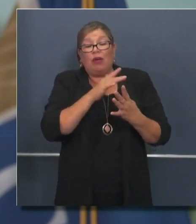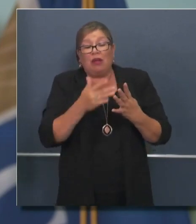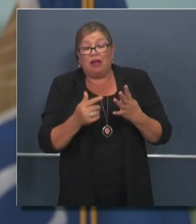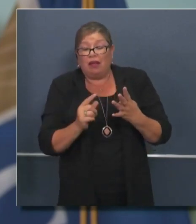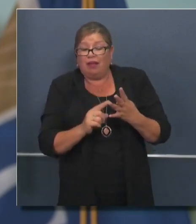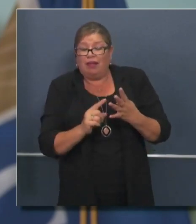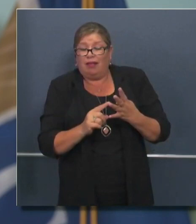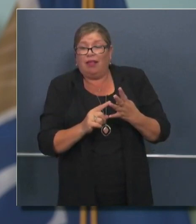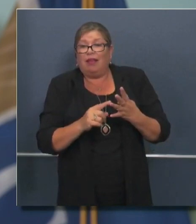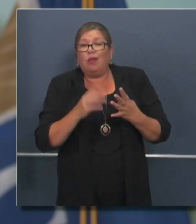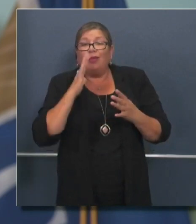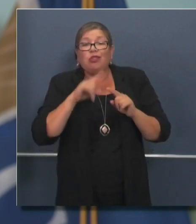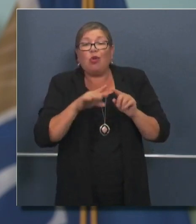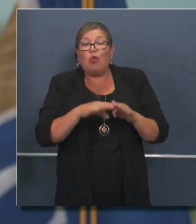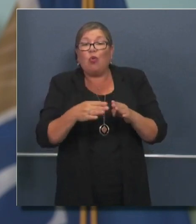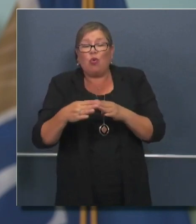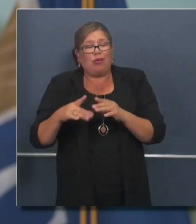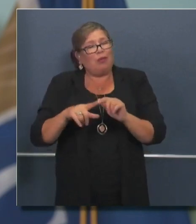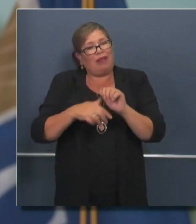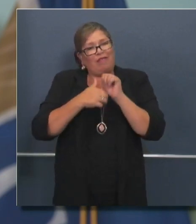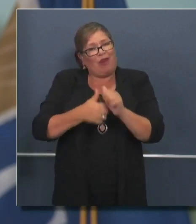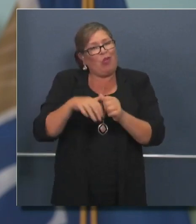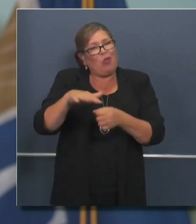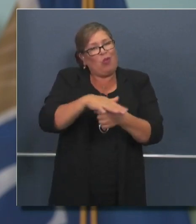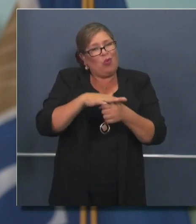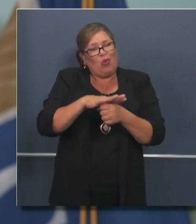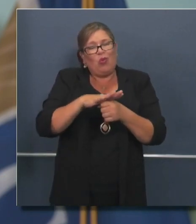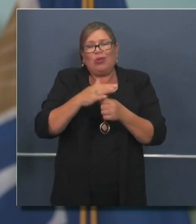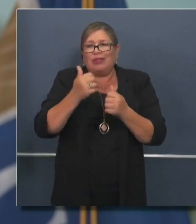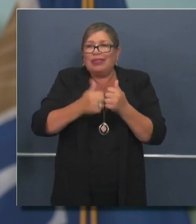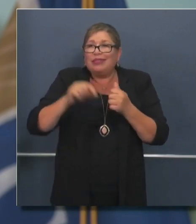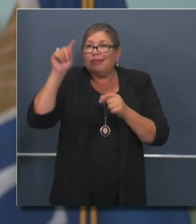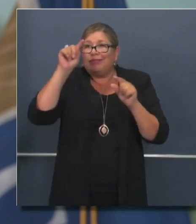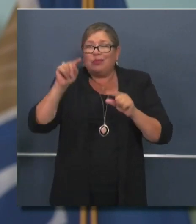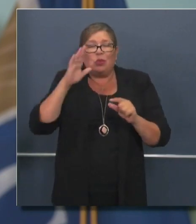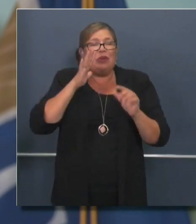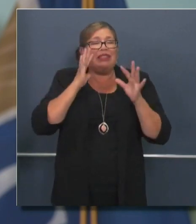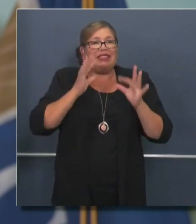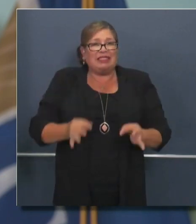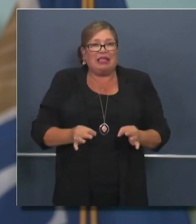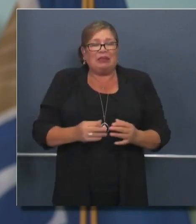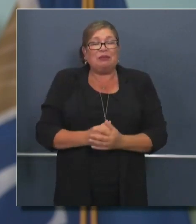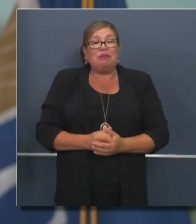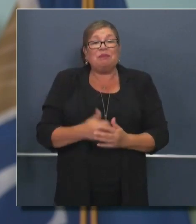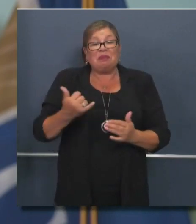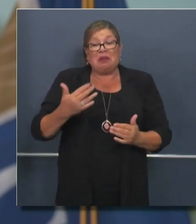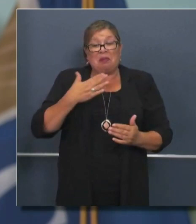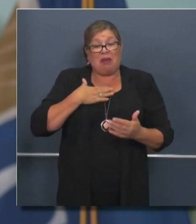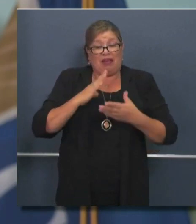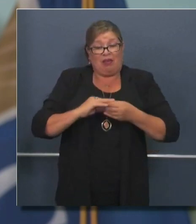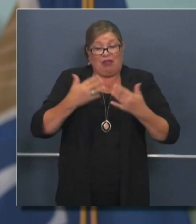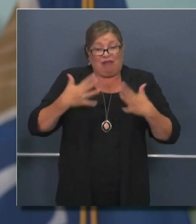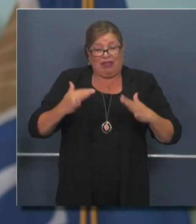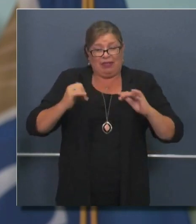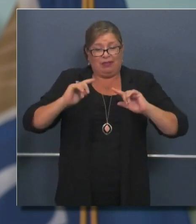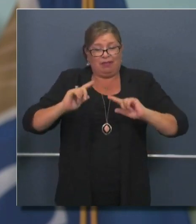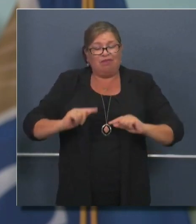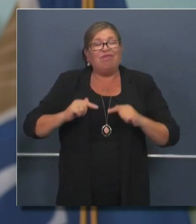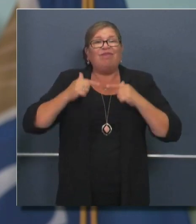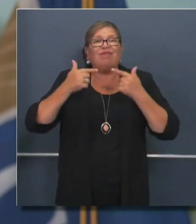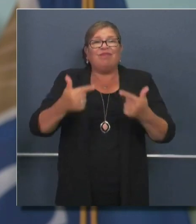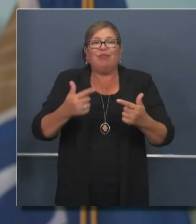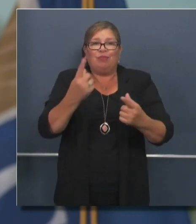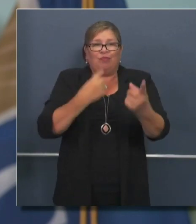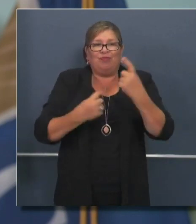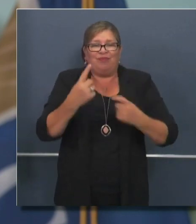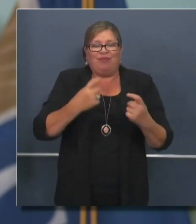local decision timeline. So that's the presentation today. Of course, happy to take any questions. Adam Beam, Associated